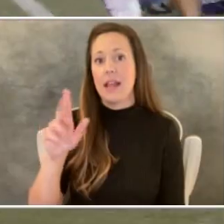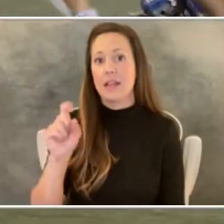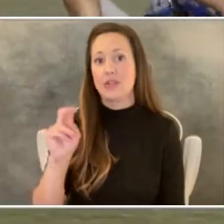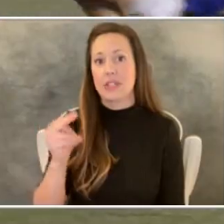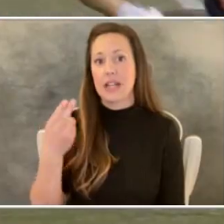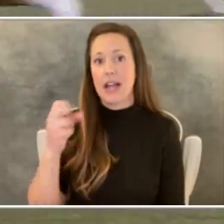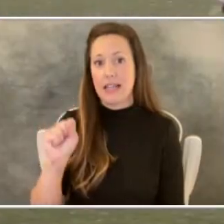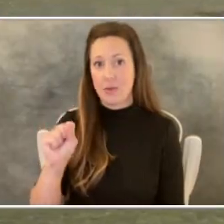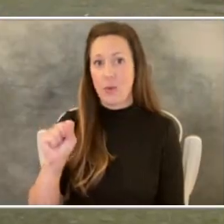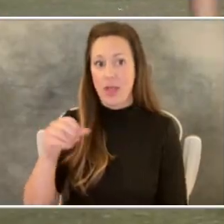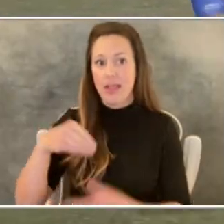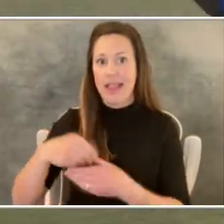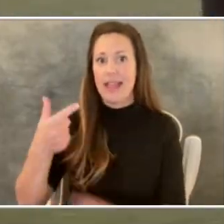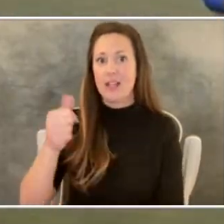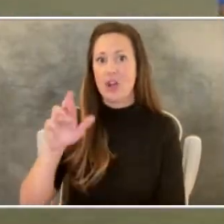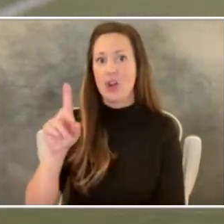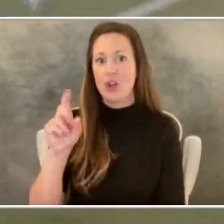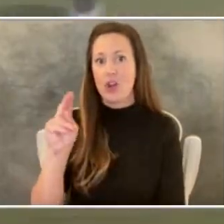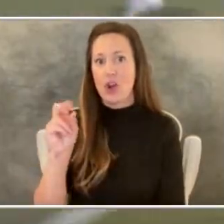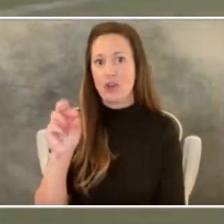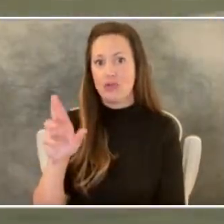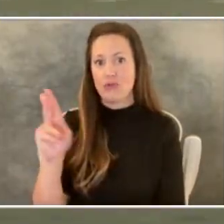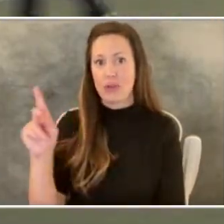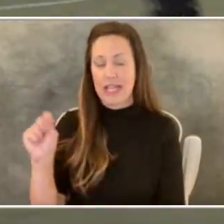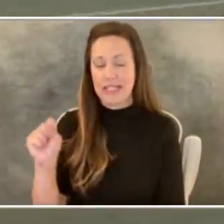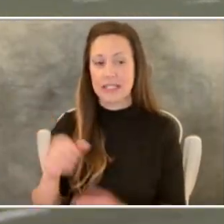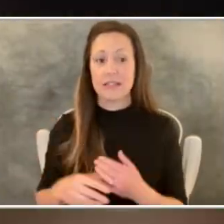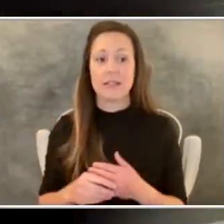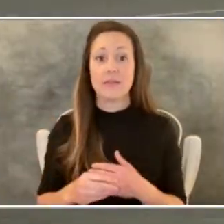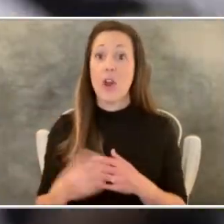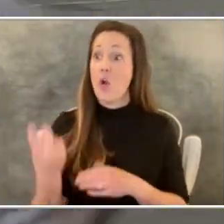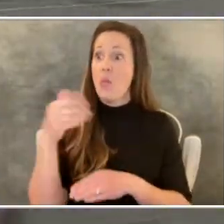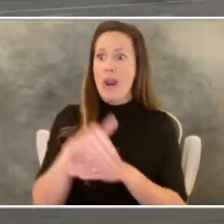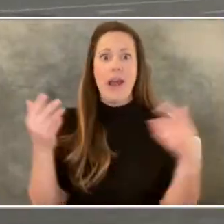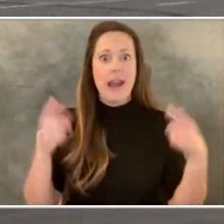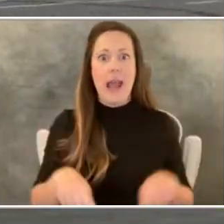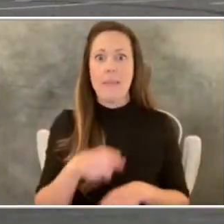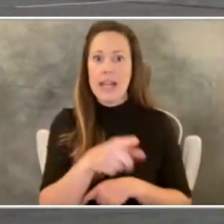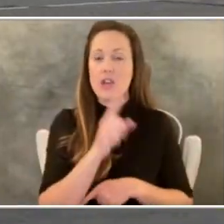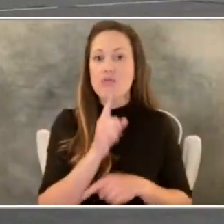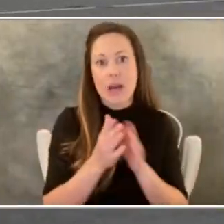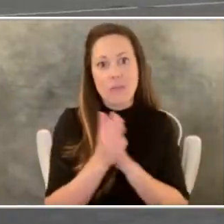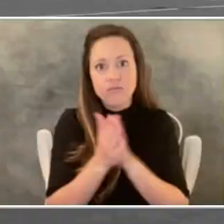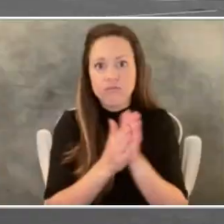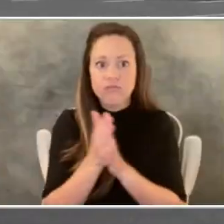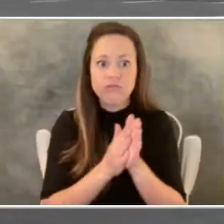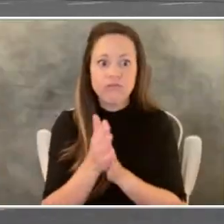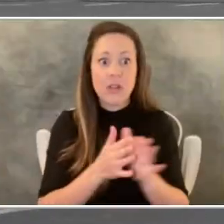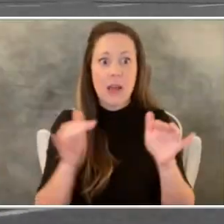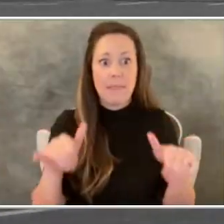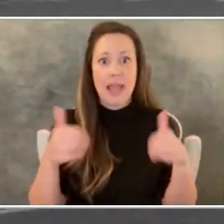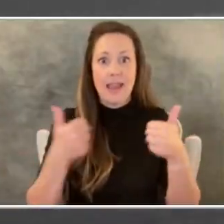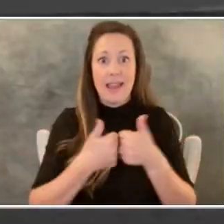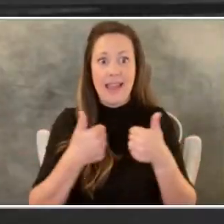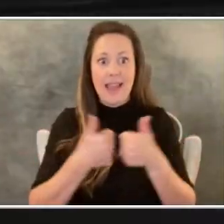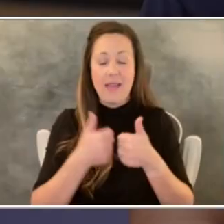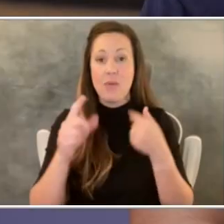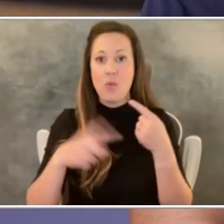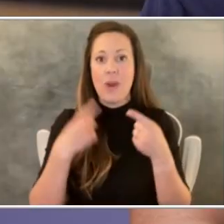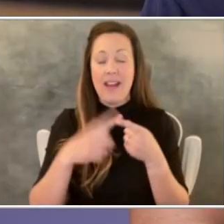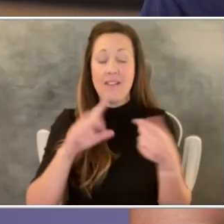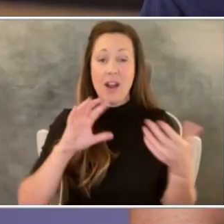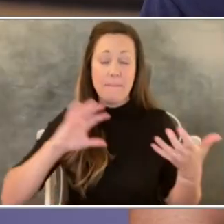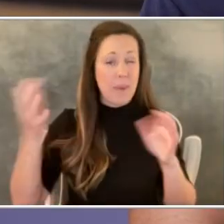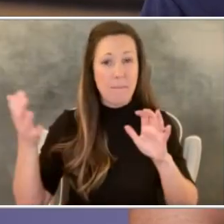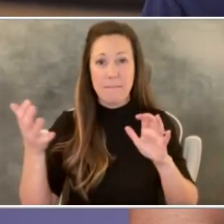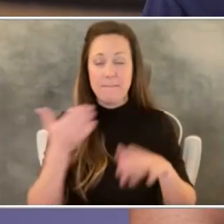One game night, as usual, Gabe went all in, playing against Blue Valley, when something went terribly wrong.